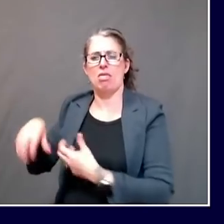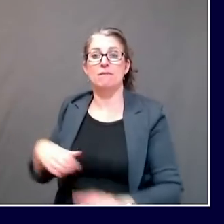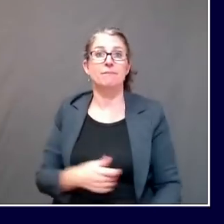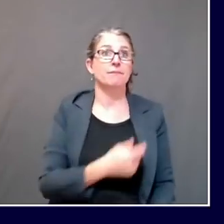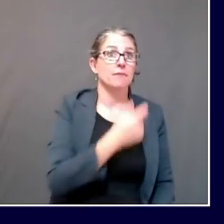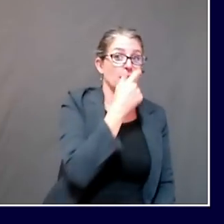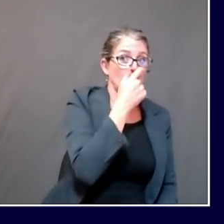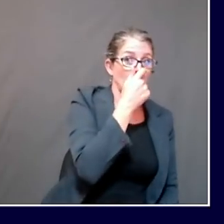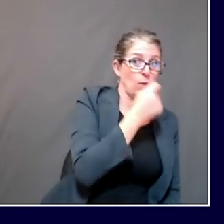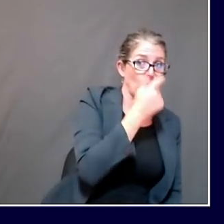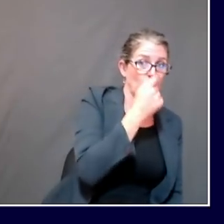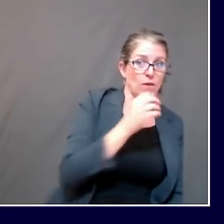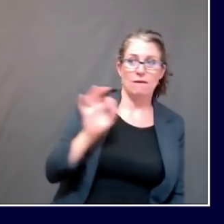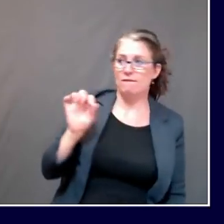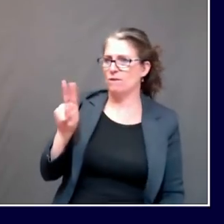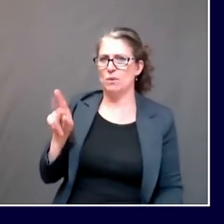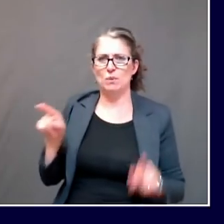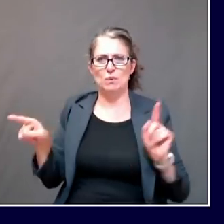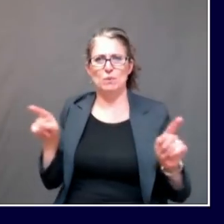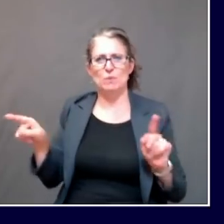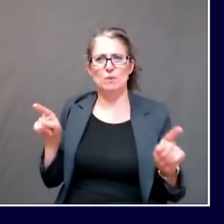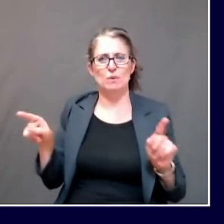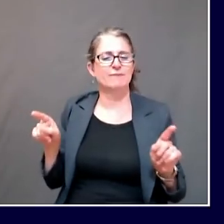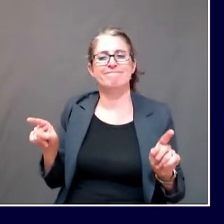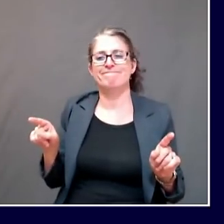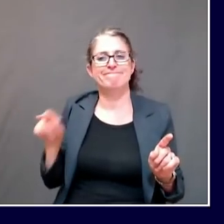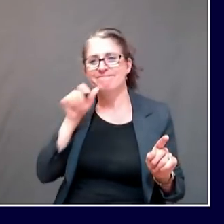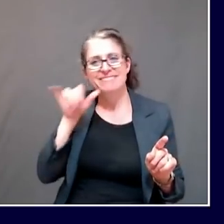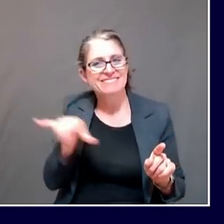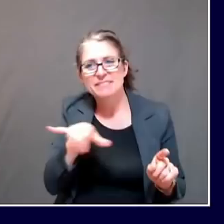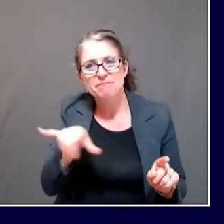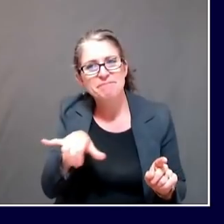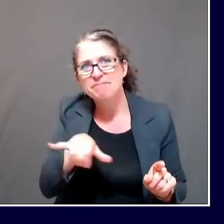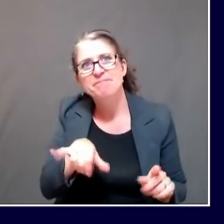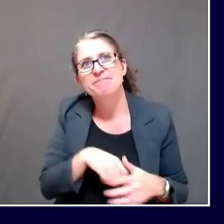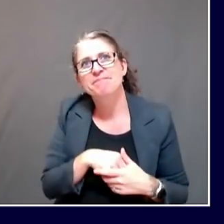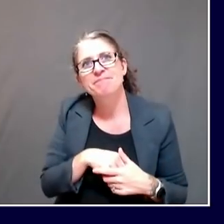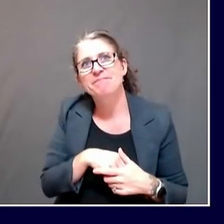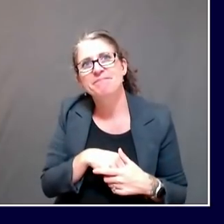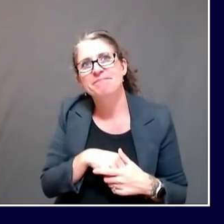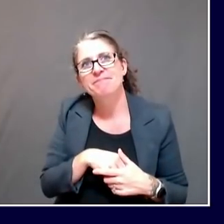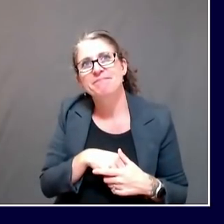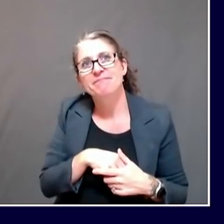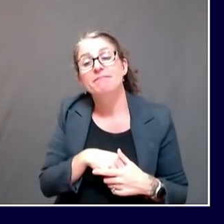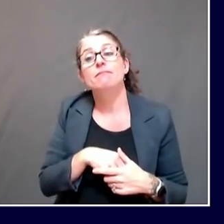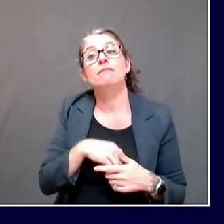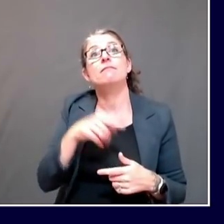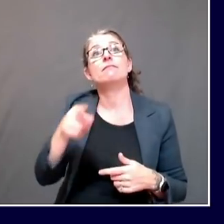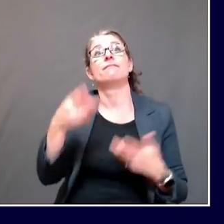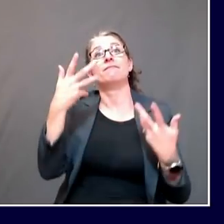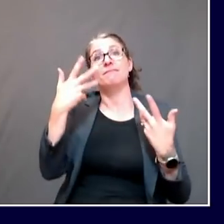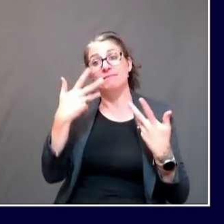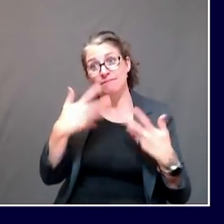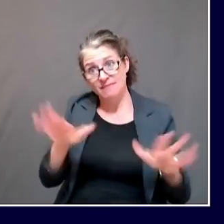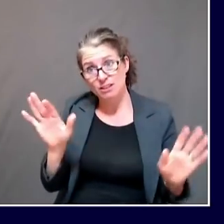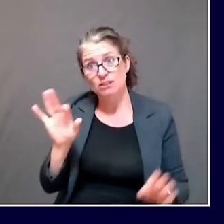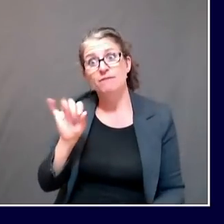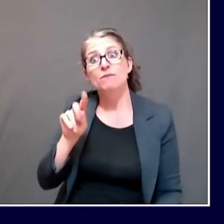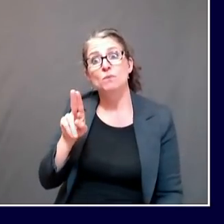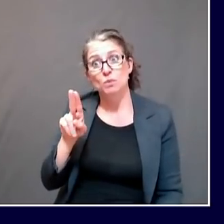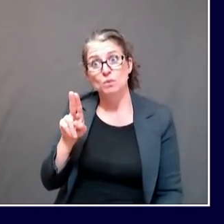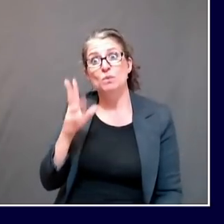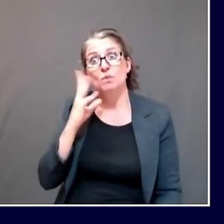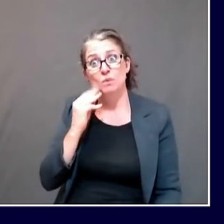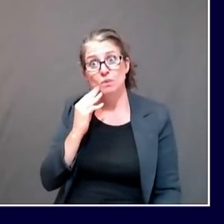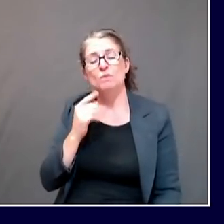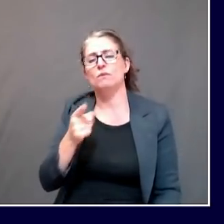United States, 20 to 30, up to 60,000 people per year die of the flu, the same flu that